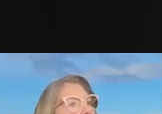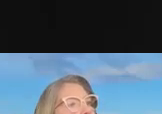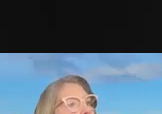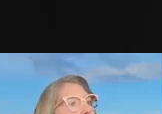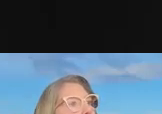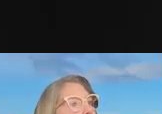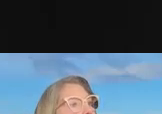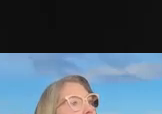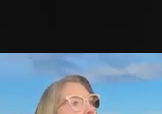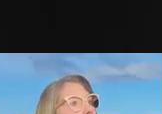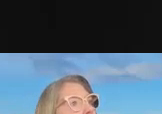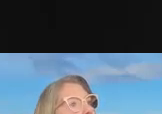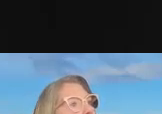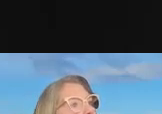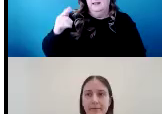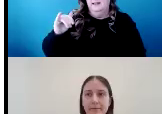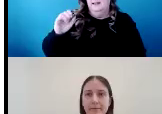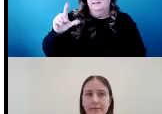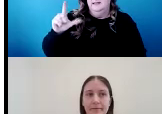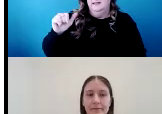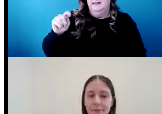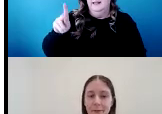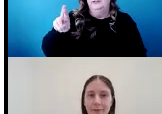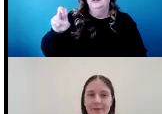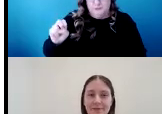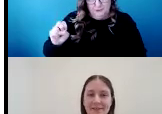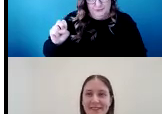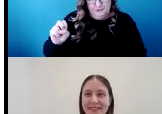is the legislature. Is anyone confused yet?